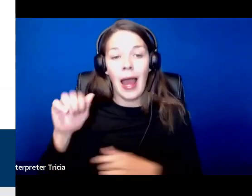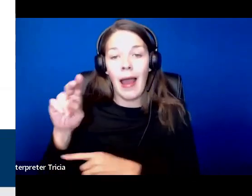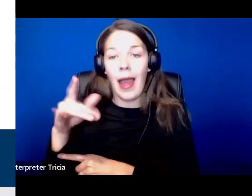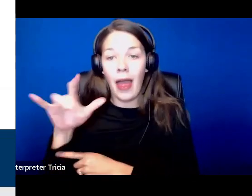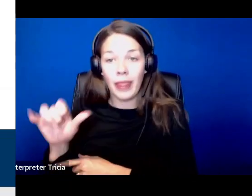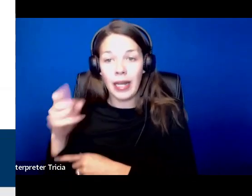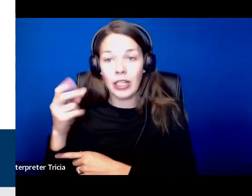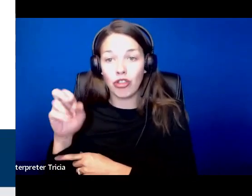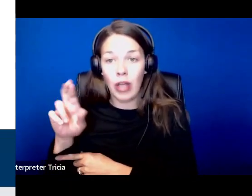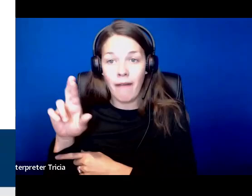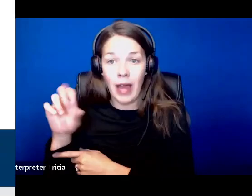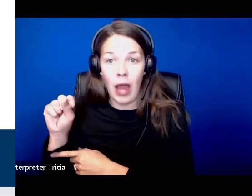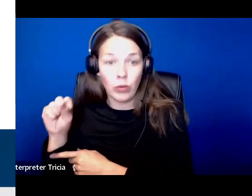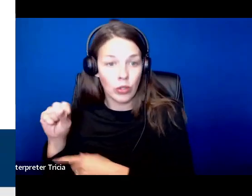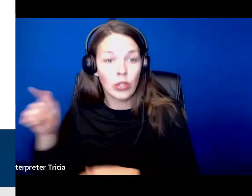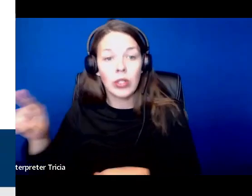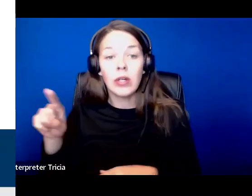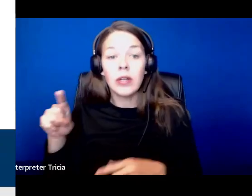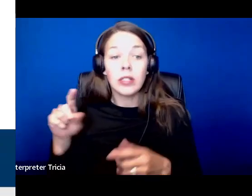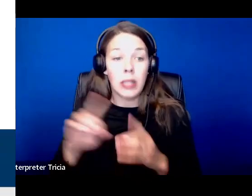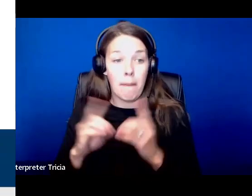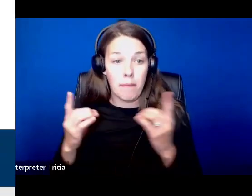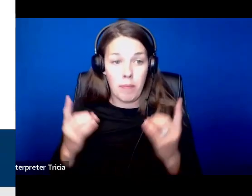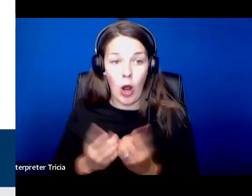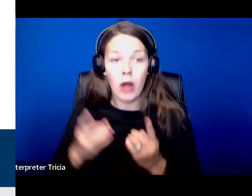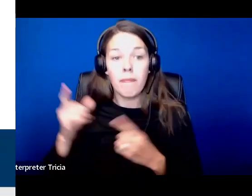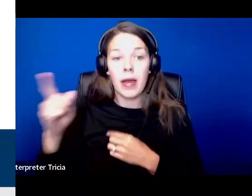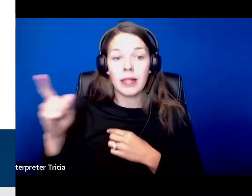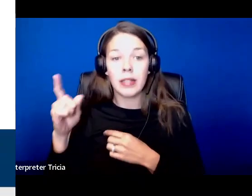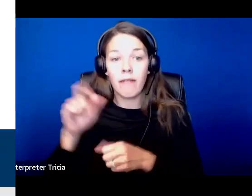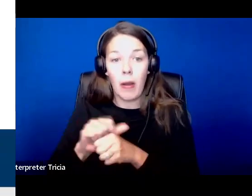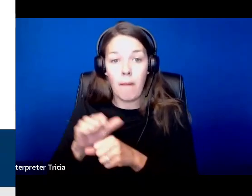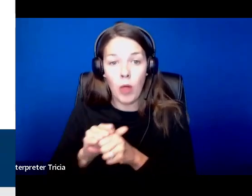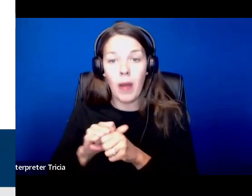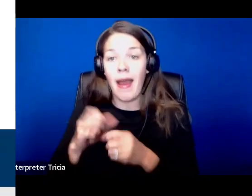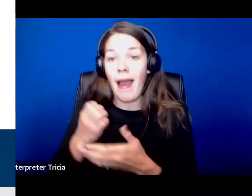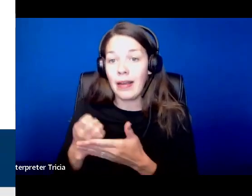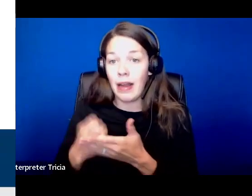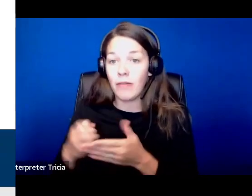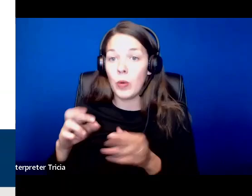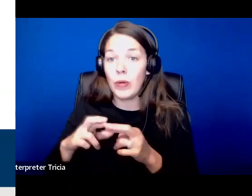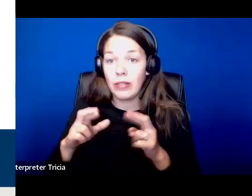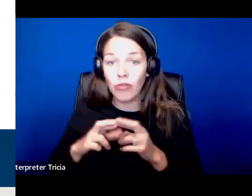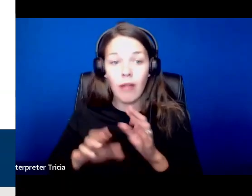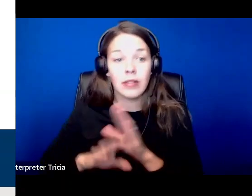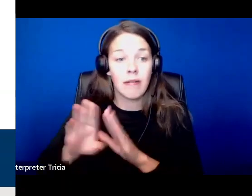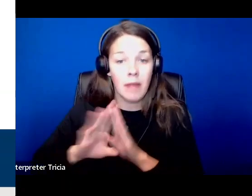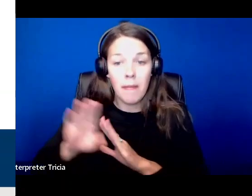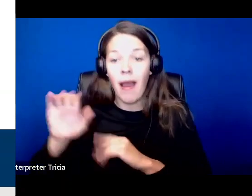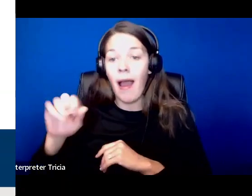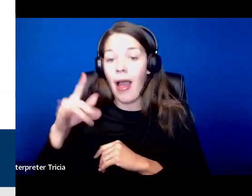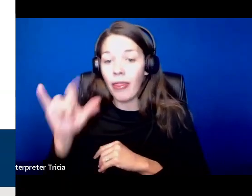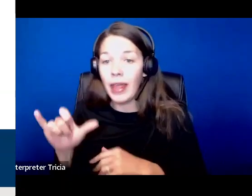the Department of Employment and Economic Development's Regional Analyst for Northwestern Minnesota. Anthony conducts